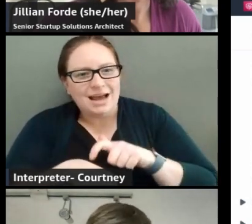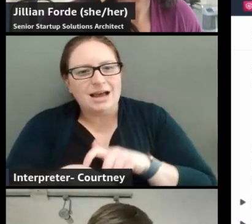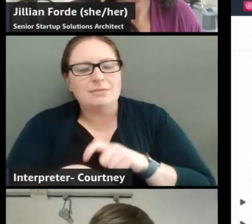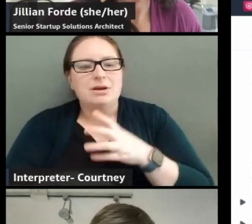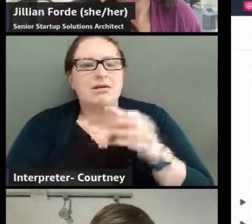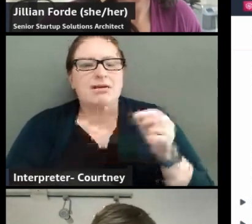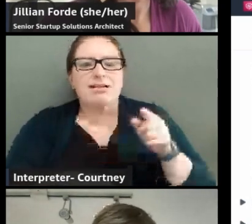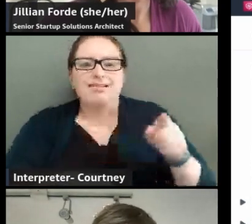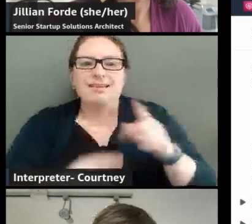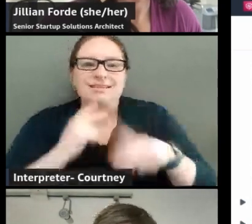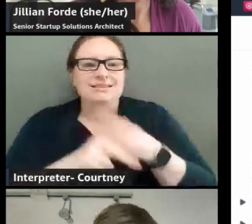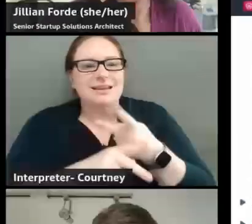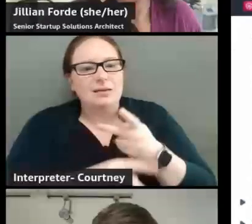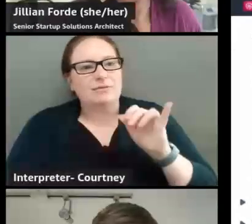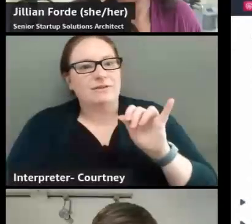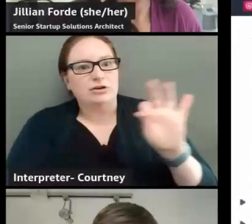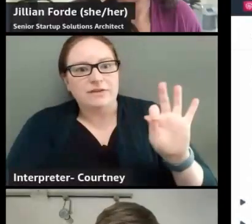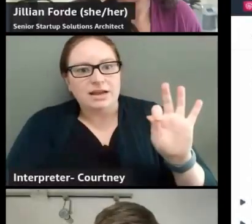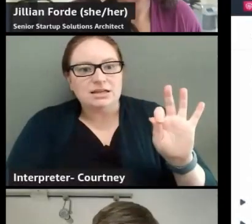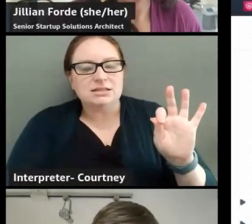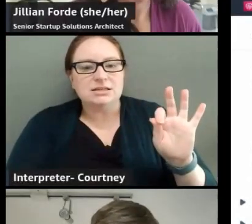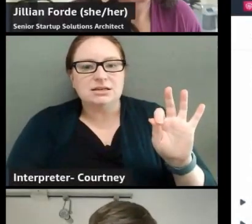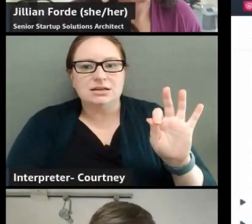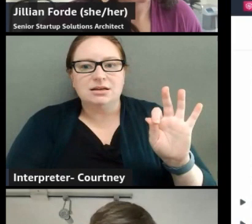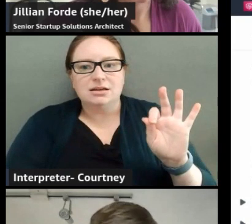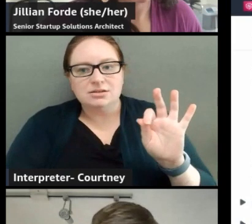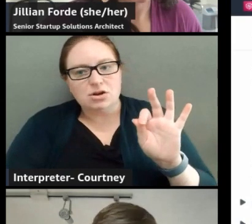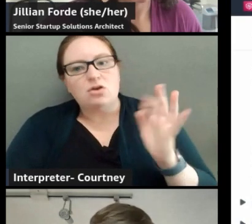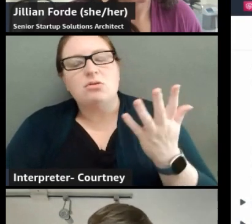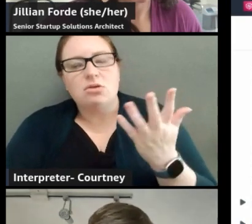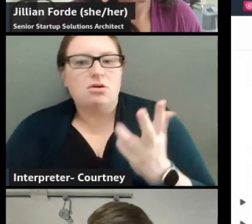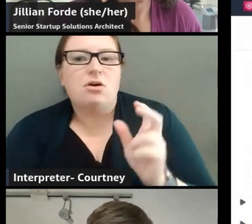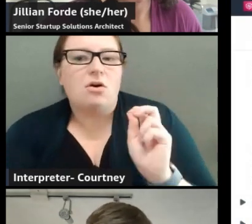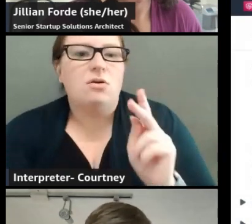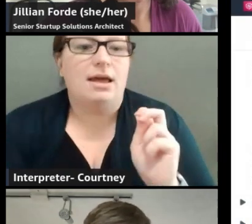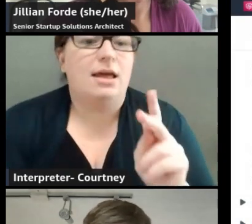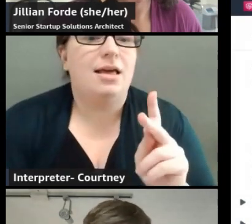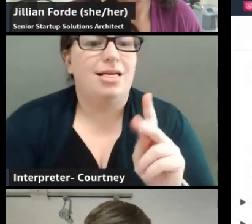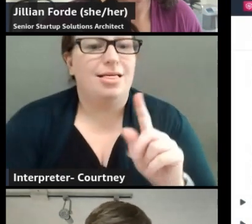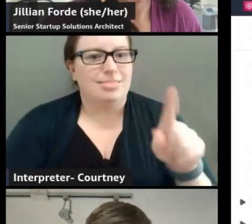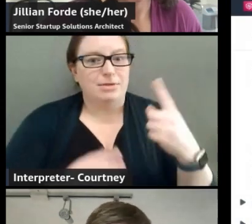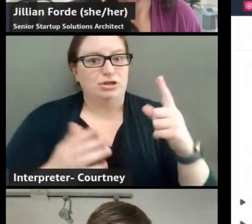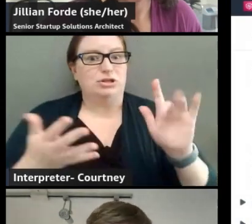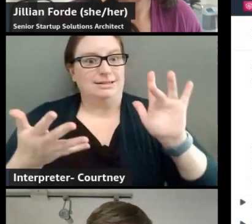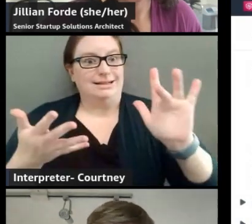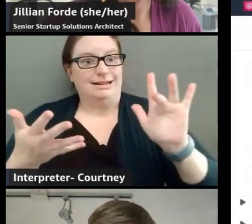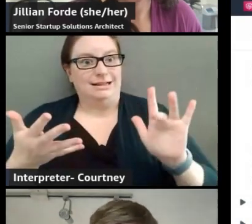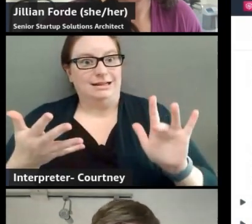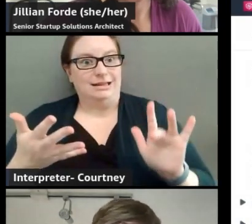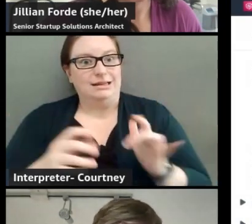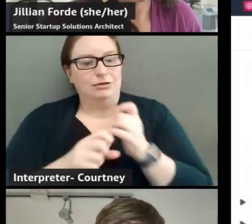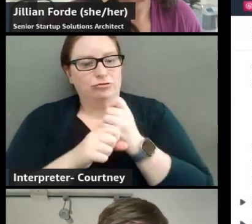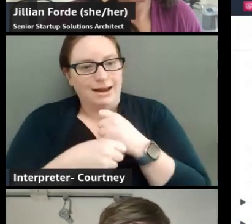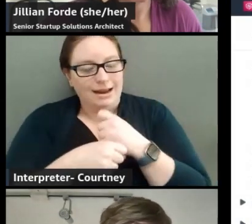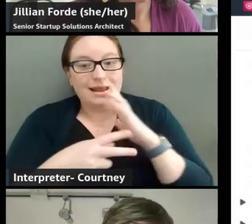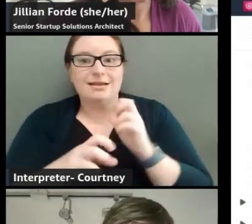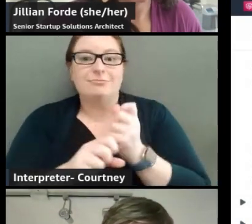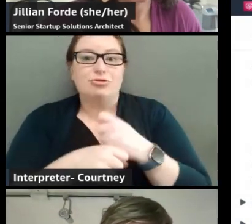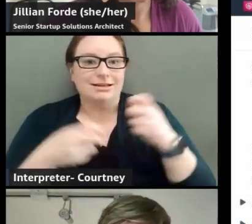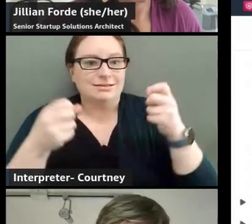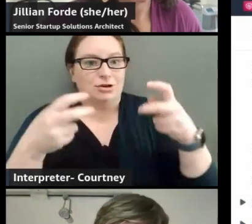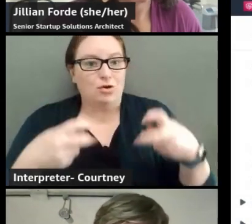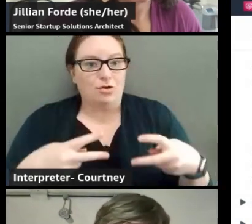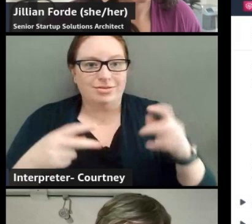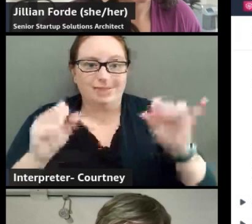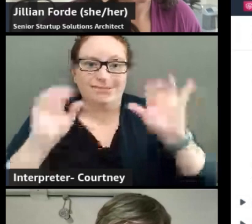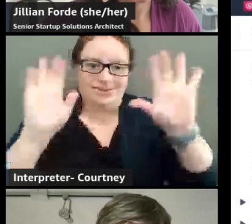type of interface as a way to just okay, let me just click through this GUI and create it, and then it just generates the code for you. I think that's fantastic.